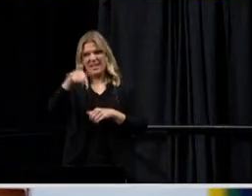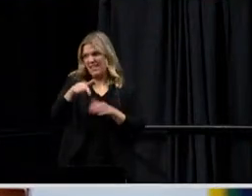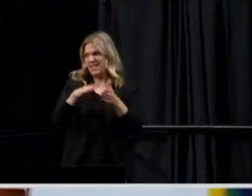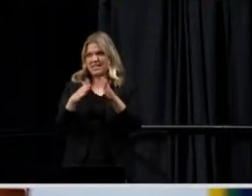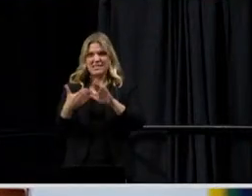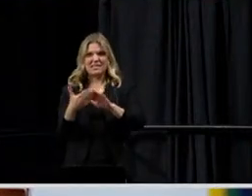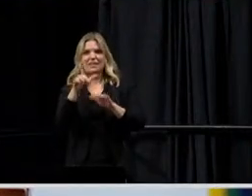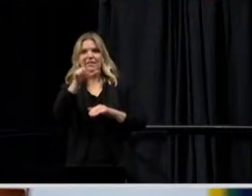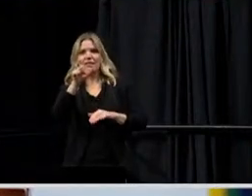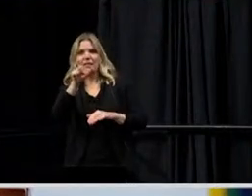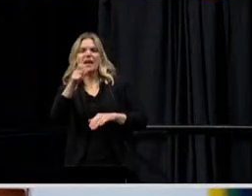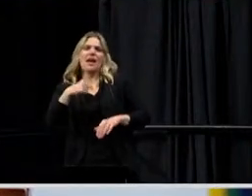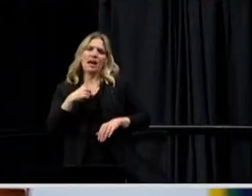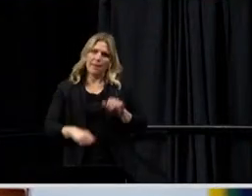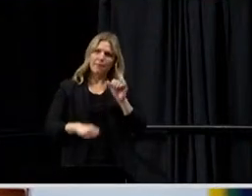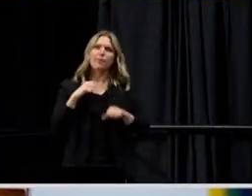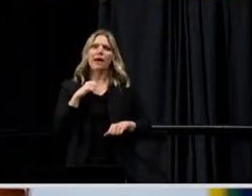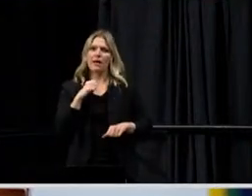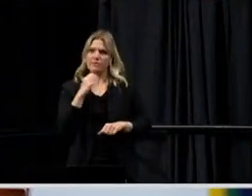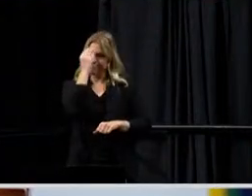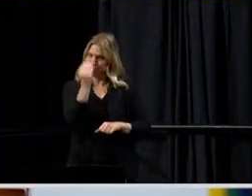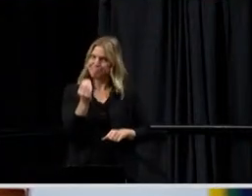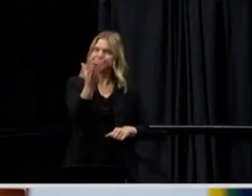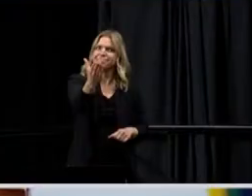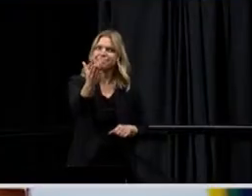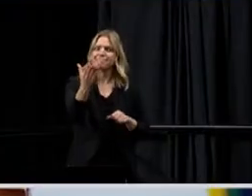Lexington, and I am proud to say it.